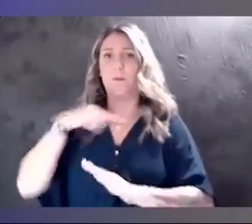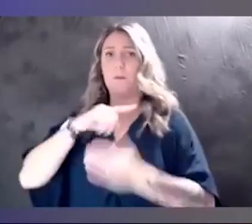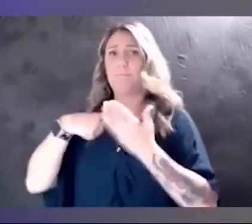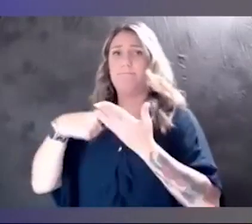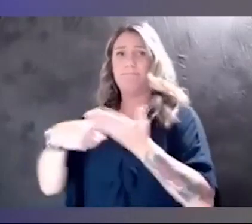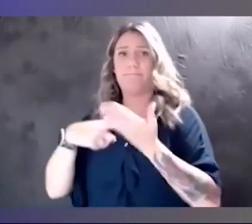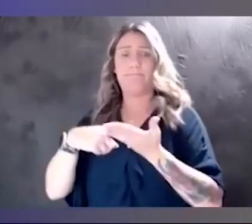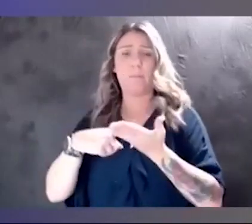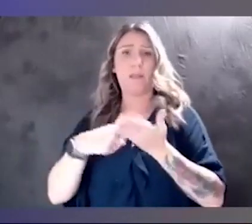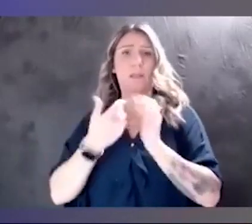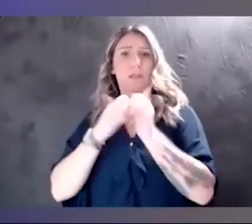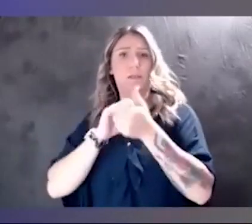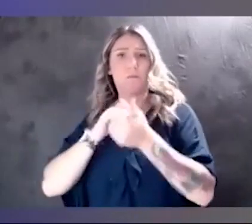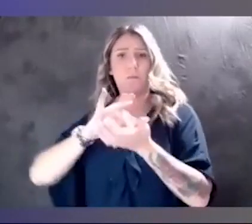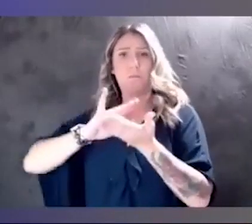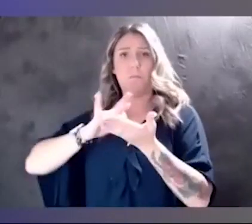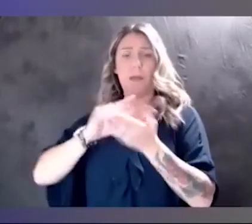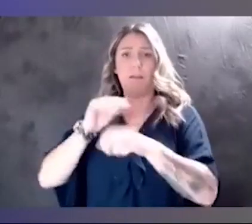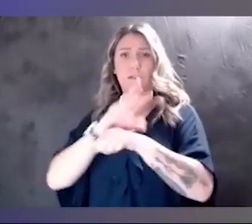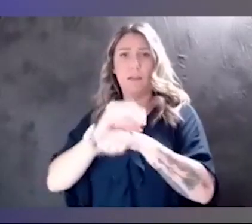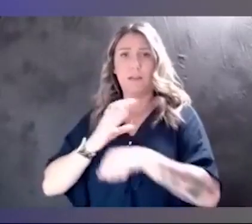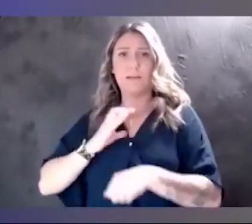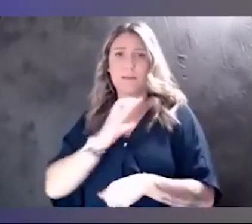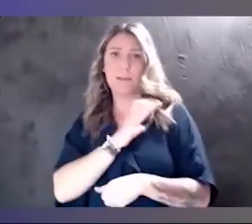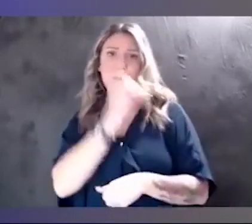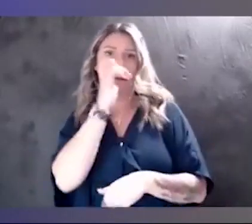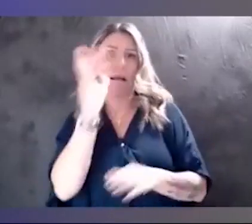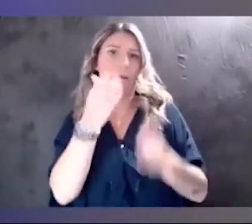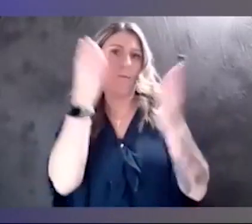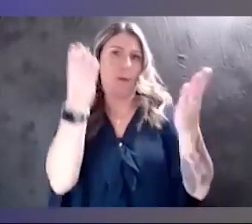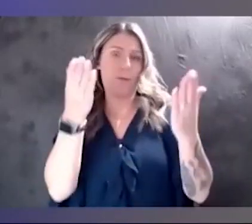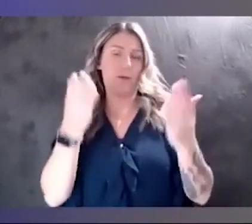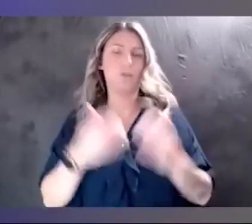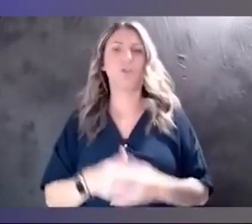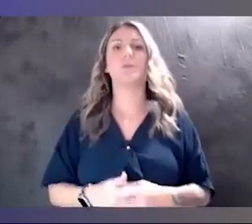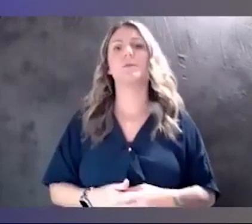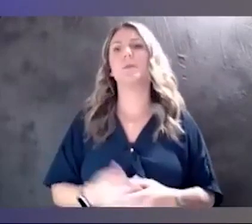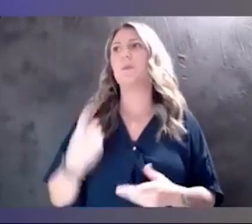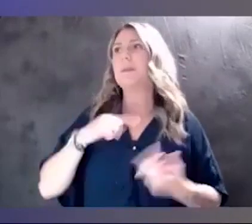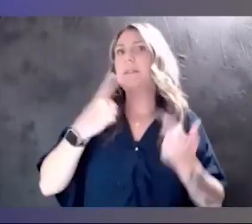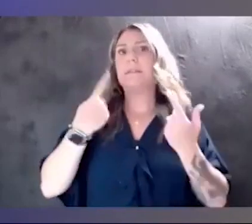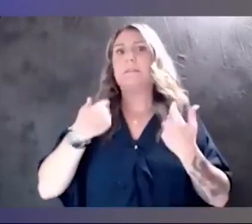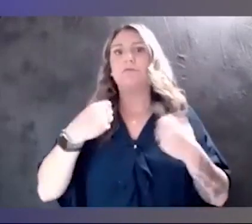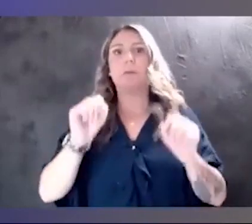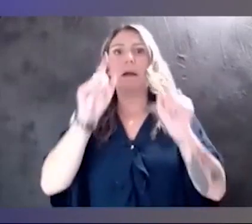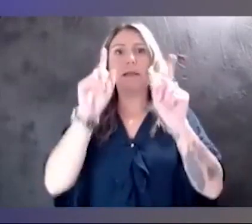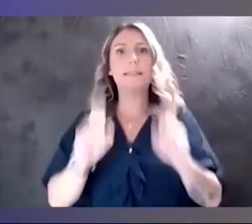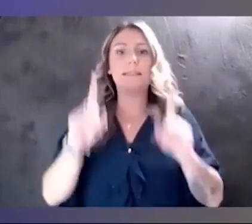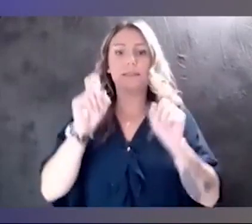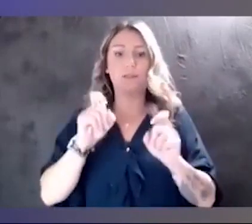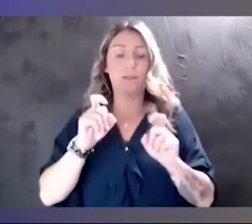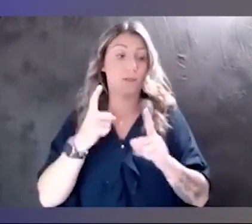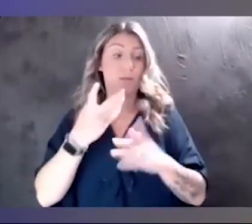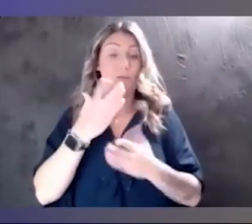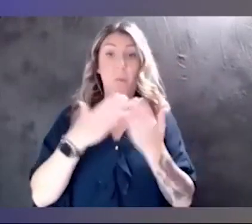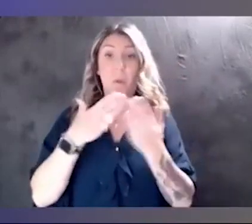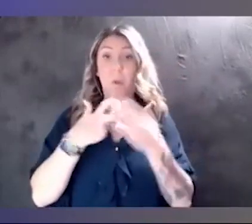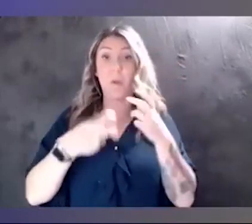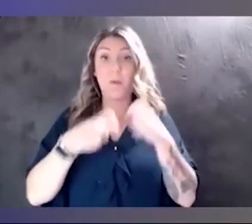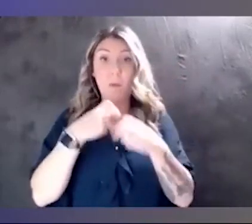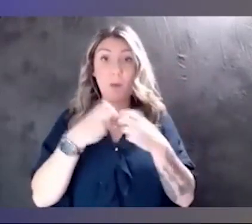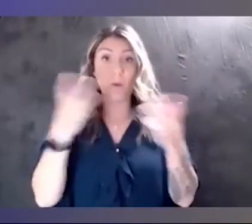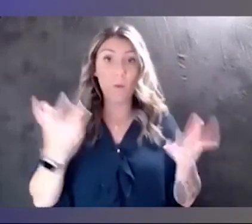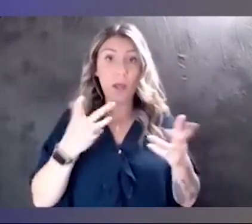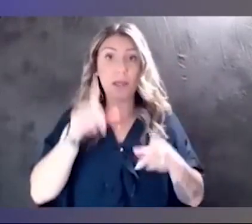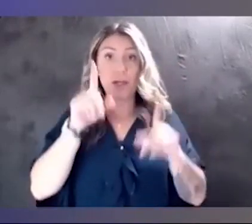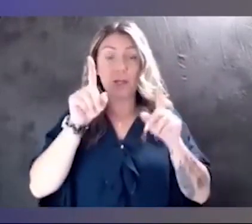Advisory Committee. We are not making that as a recommendation that we try to do testing. Part of the problem with testing, too, is you'd have to literally test these